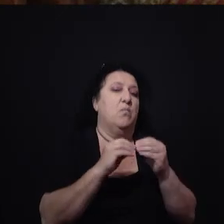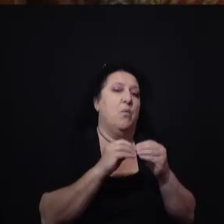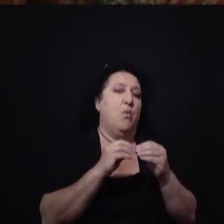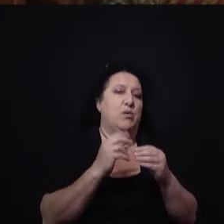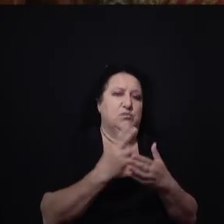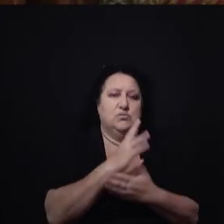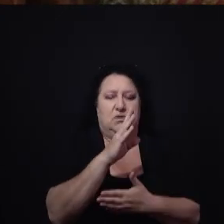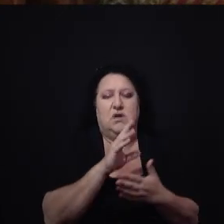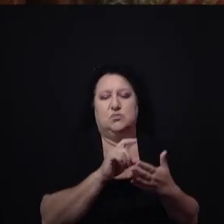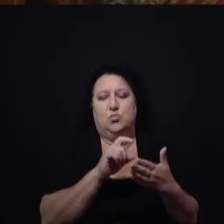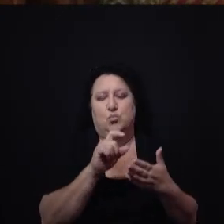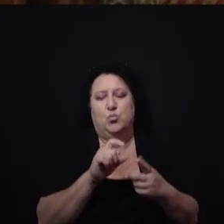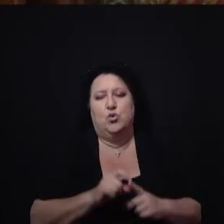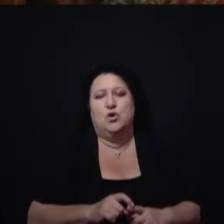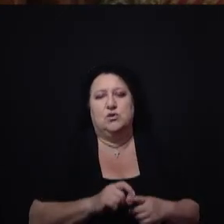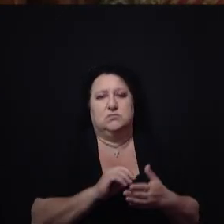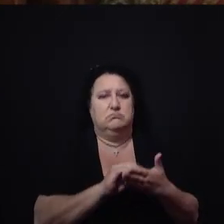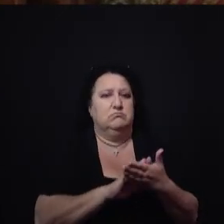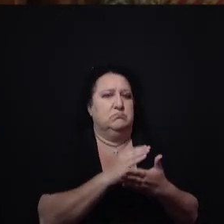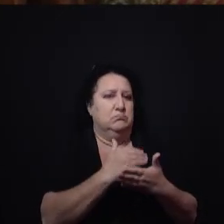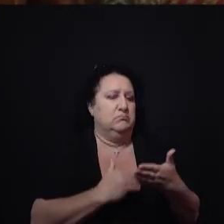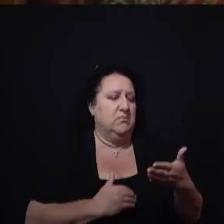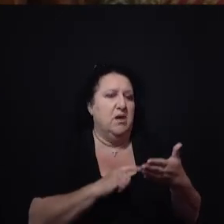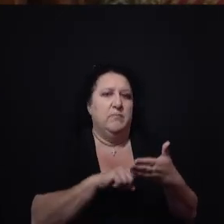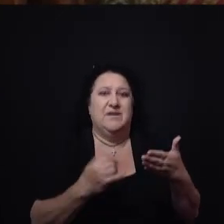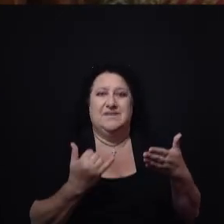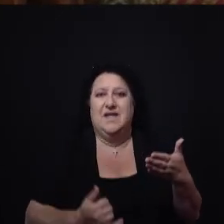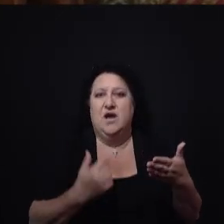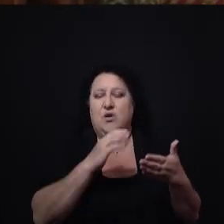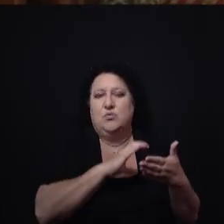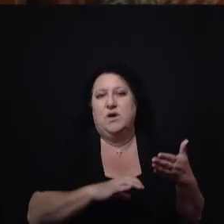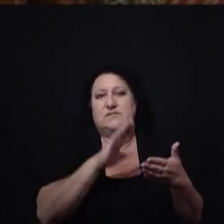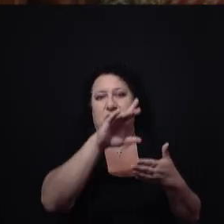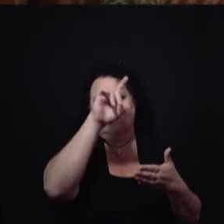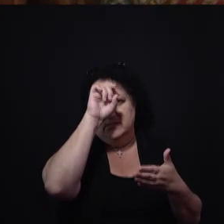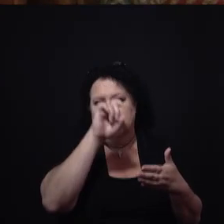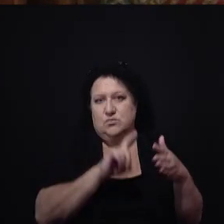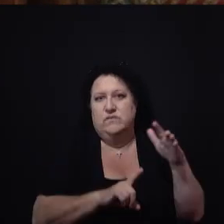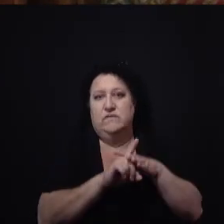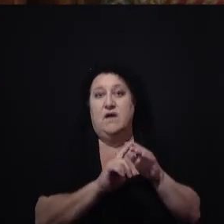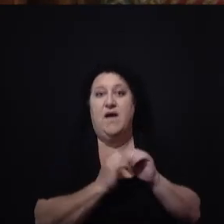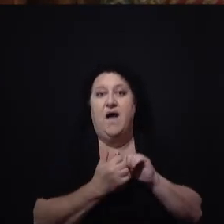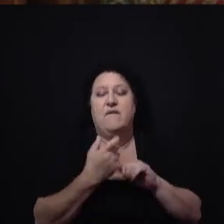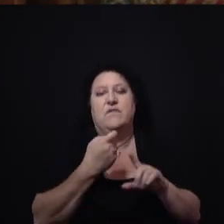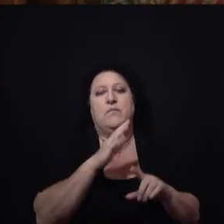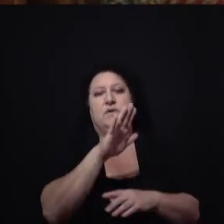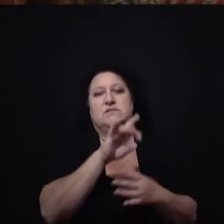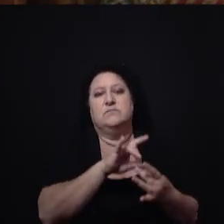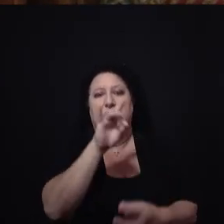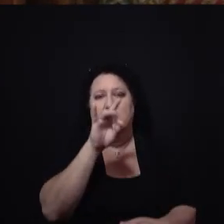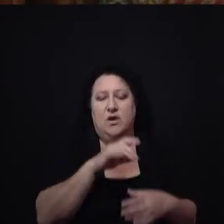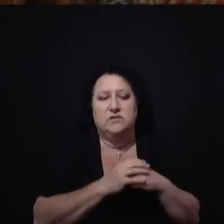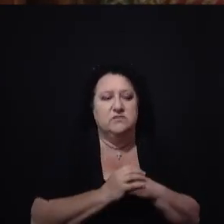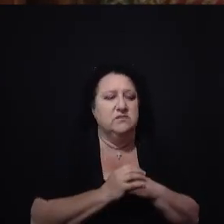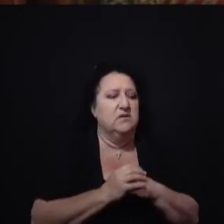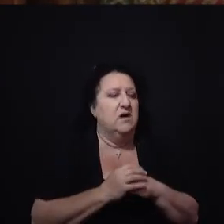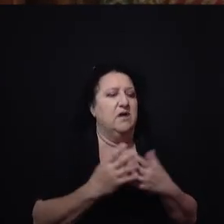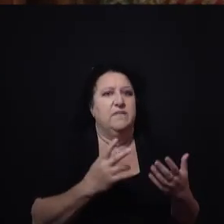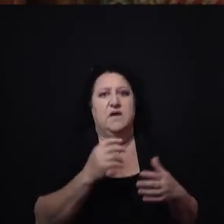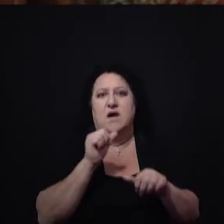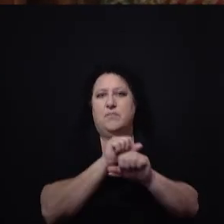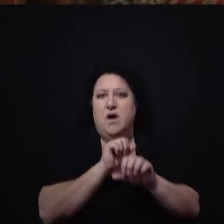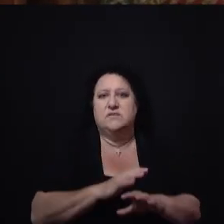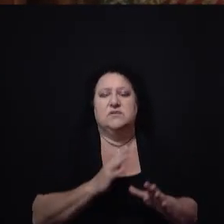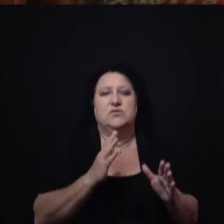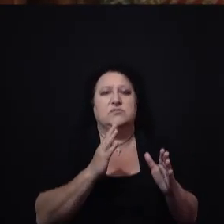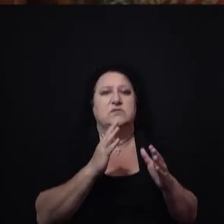words. But now, the mystery of Christ is revealed, Paul says, by the Spirit, through the apostles and the prophets of that first